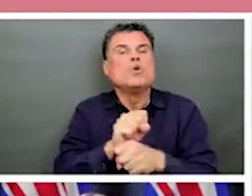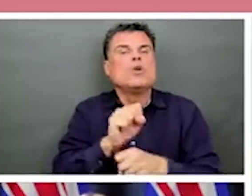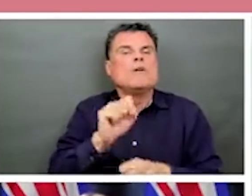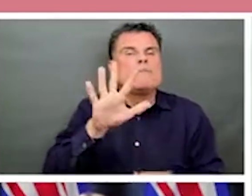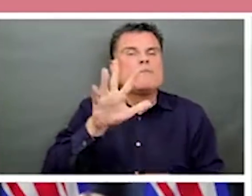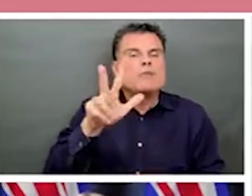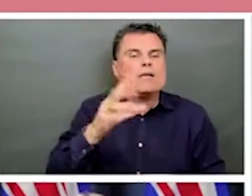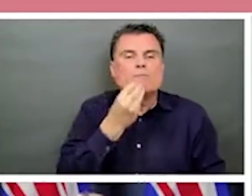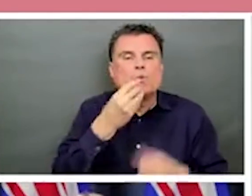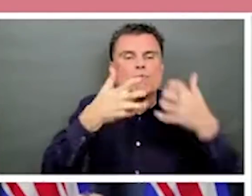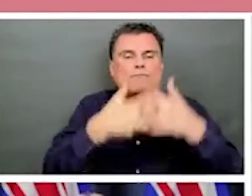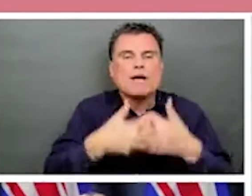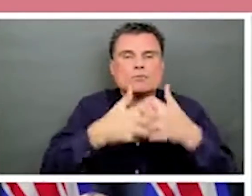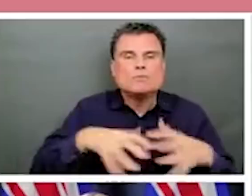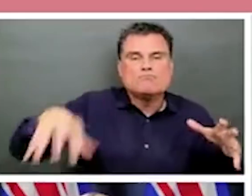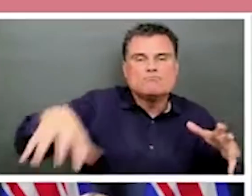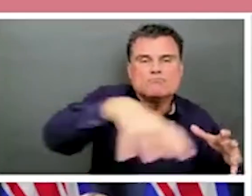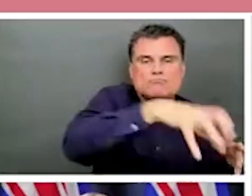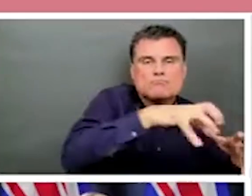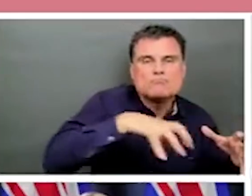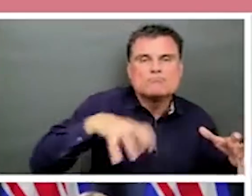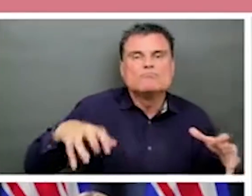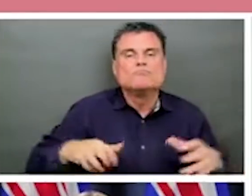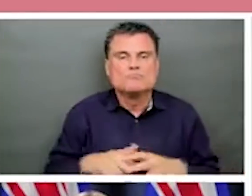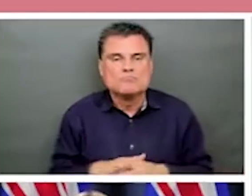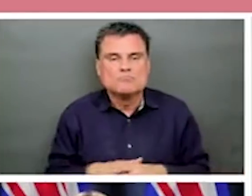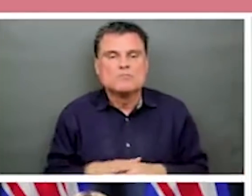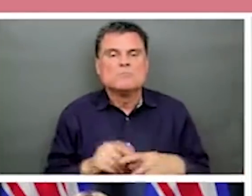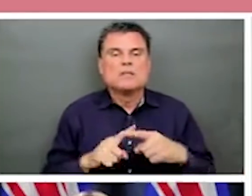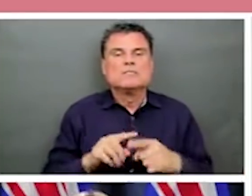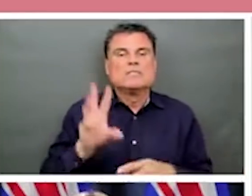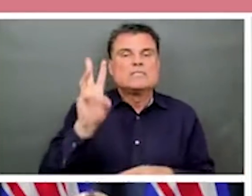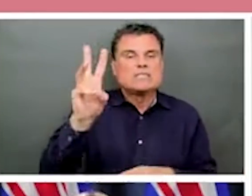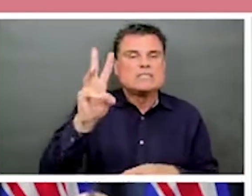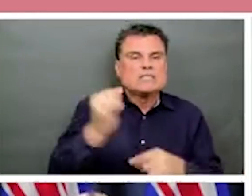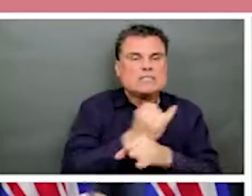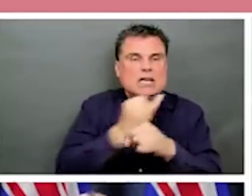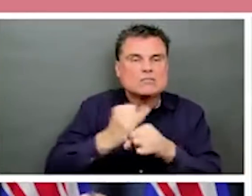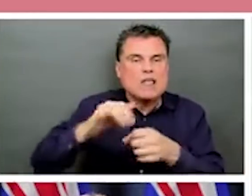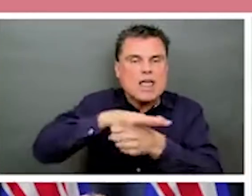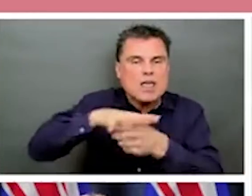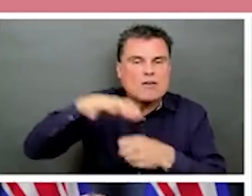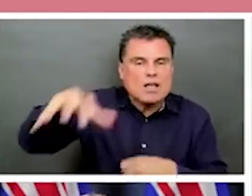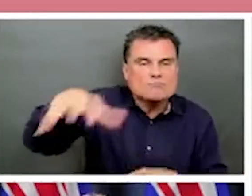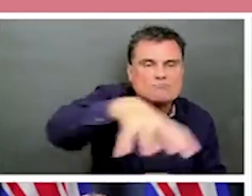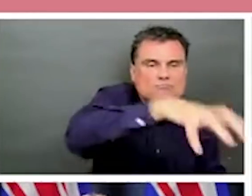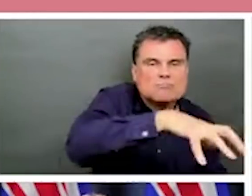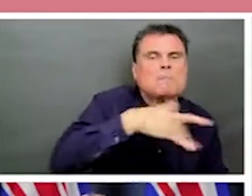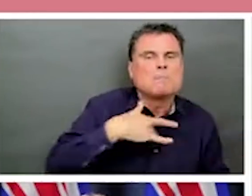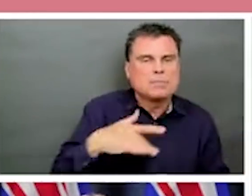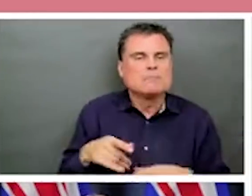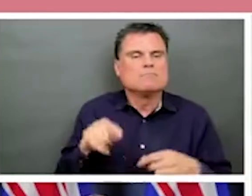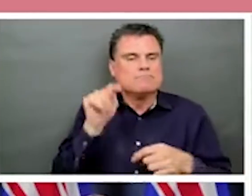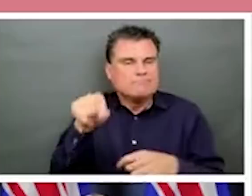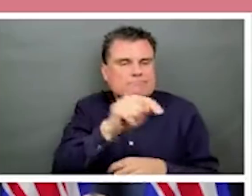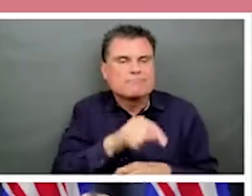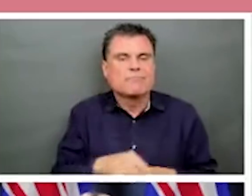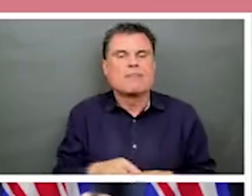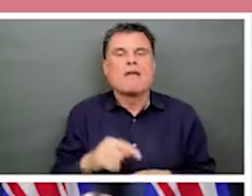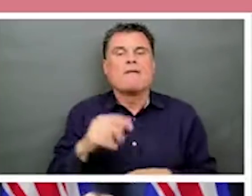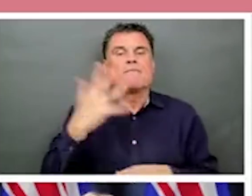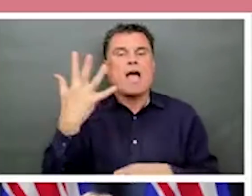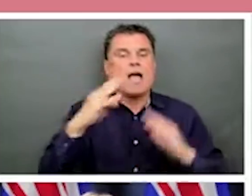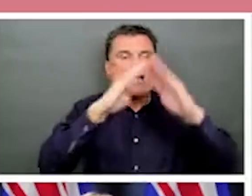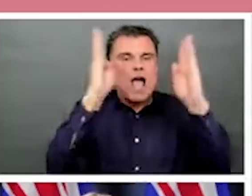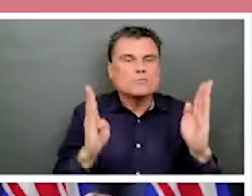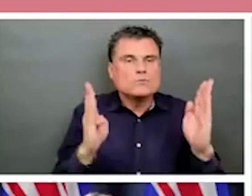settings, as well as the temporary foreign workers who are in isolation in the Richmond area. In Fraser Health,